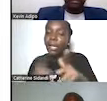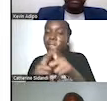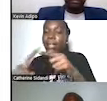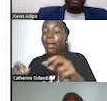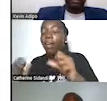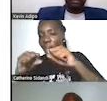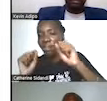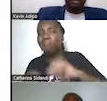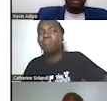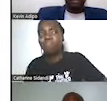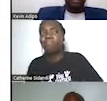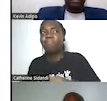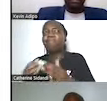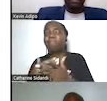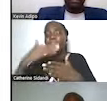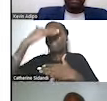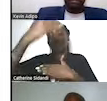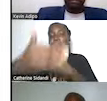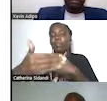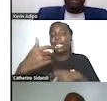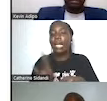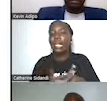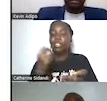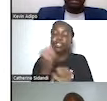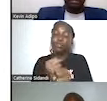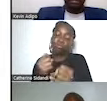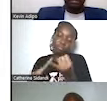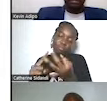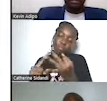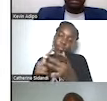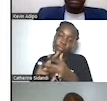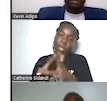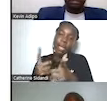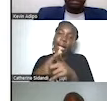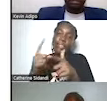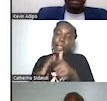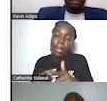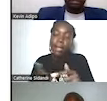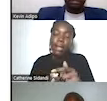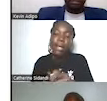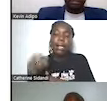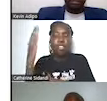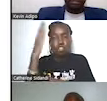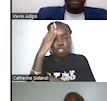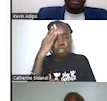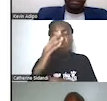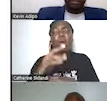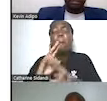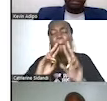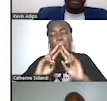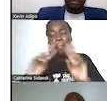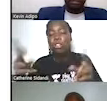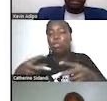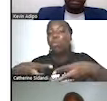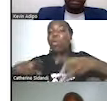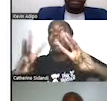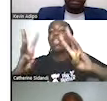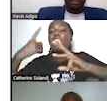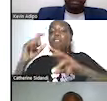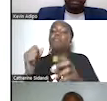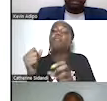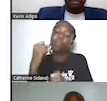going forward, we're going to do it this way, so that we create an harmonious way of dealing with metrics. And to bring to